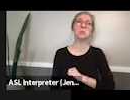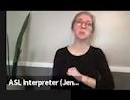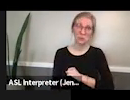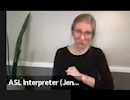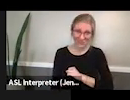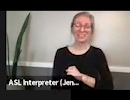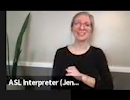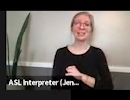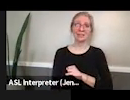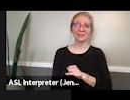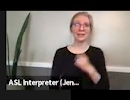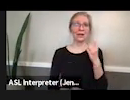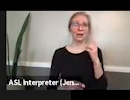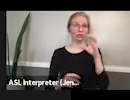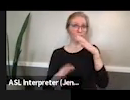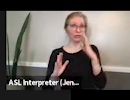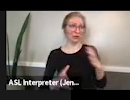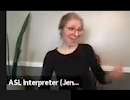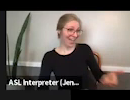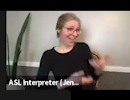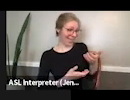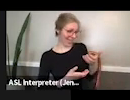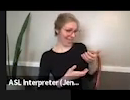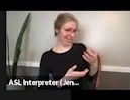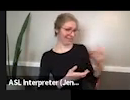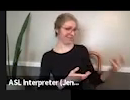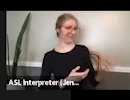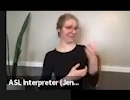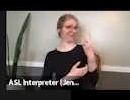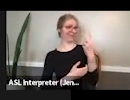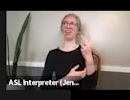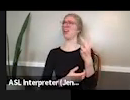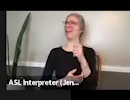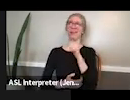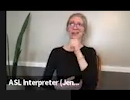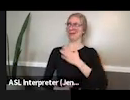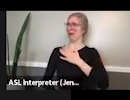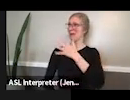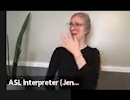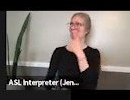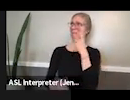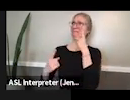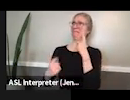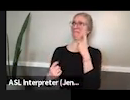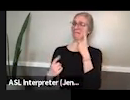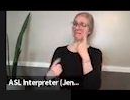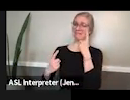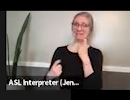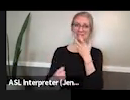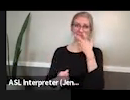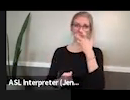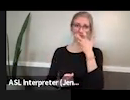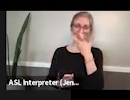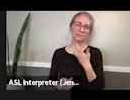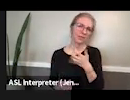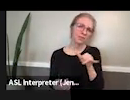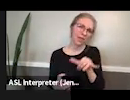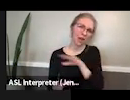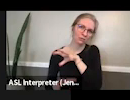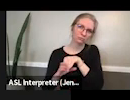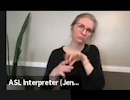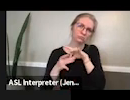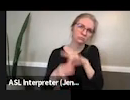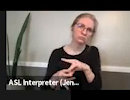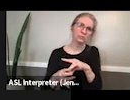somebody takes him and he looks at that person and goes, you're not my mom, so I'm going to cry now. And it's just part of the developmental